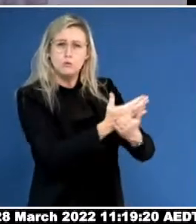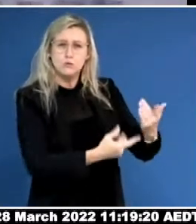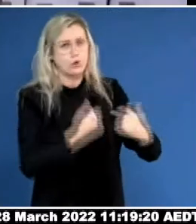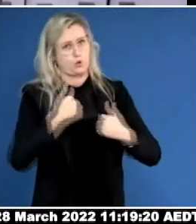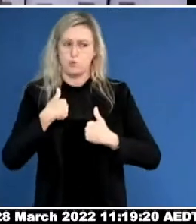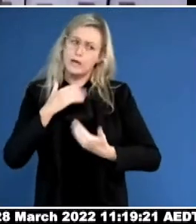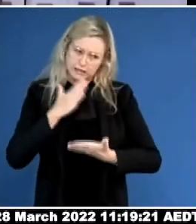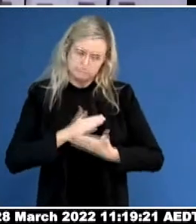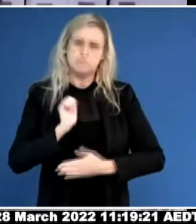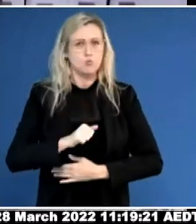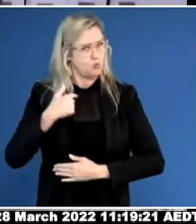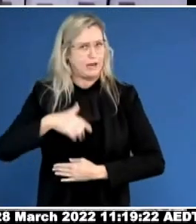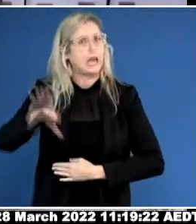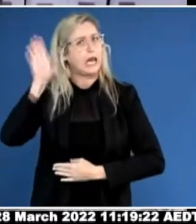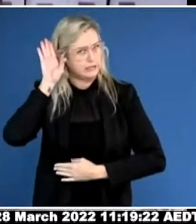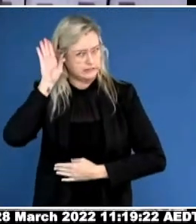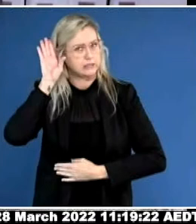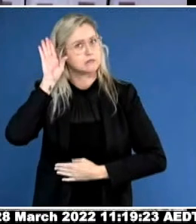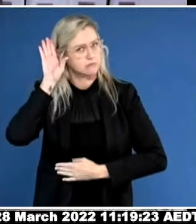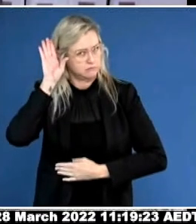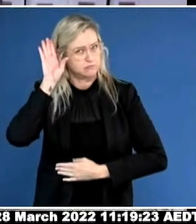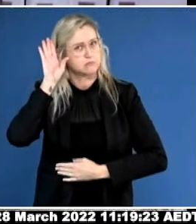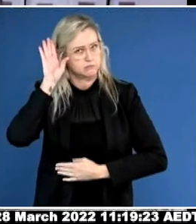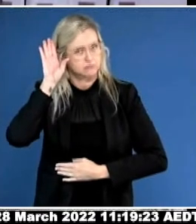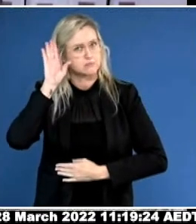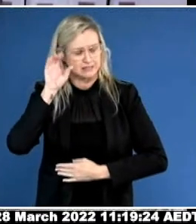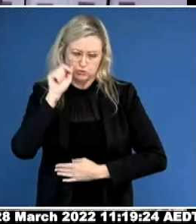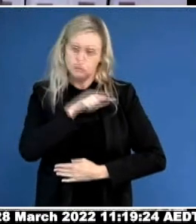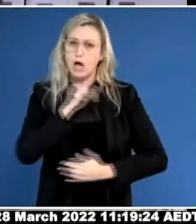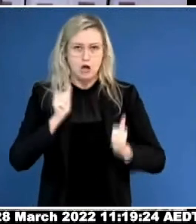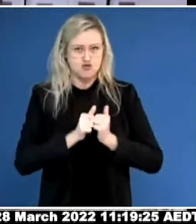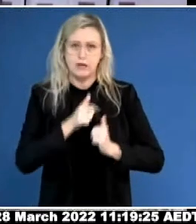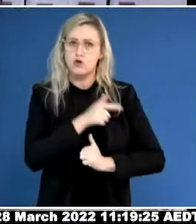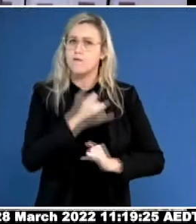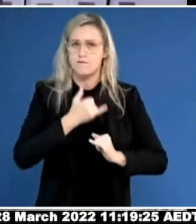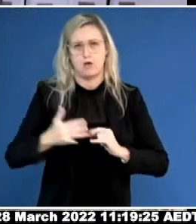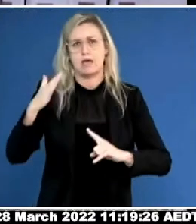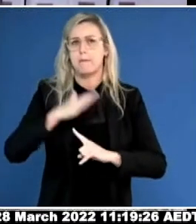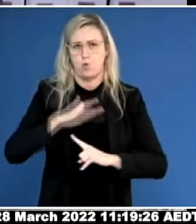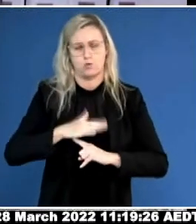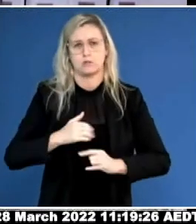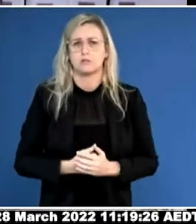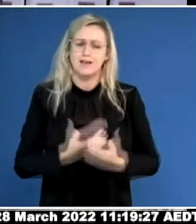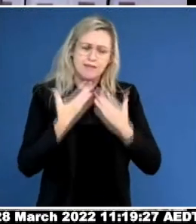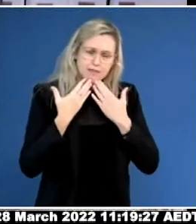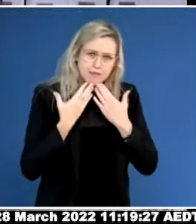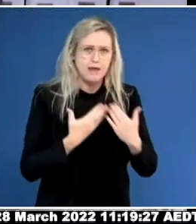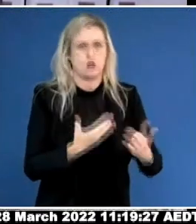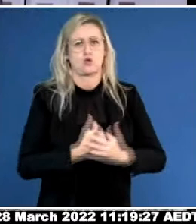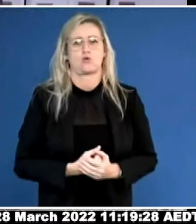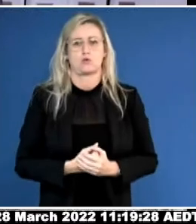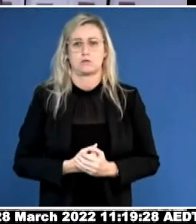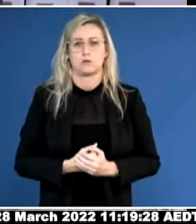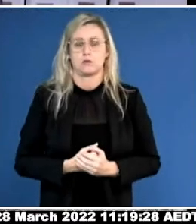what you have said. Yes. And it is very important to us. Yeah. So thank you very much. Thank you also